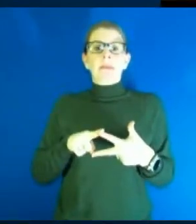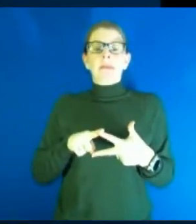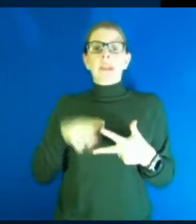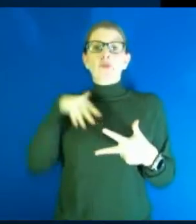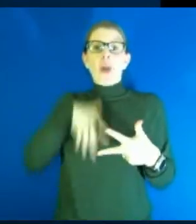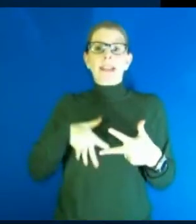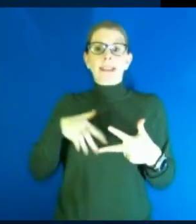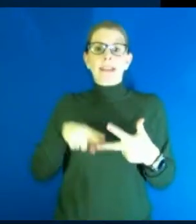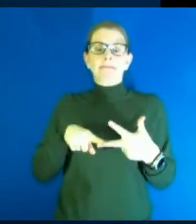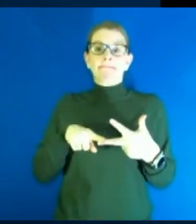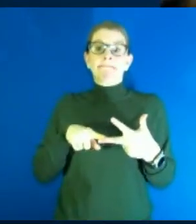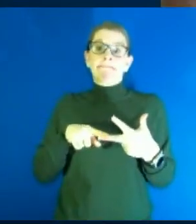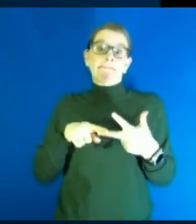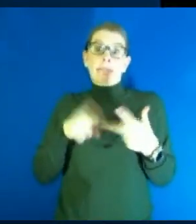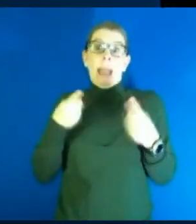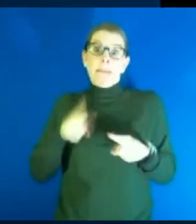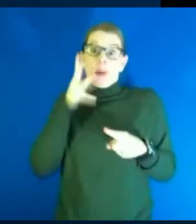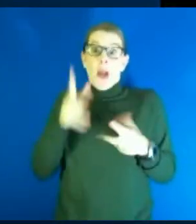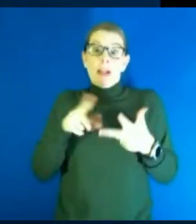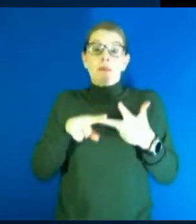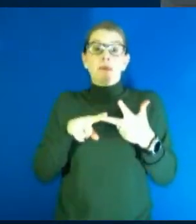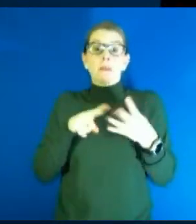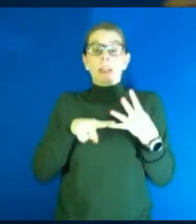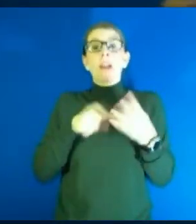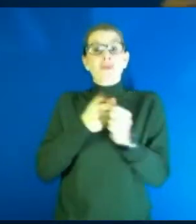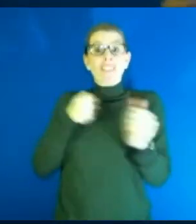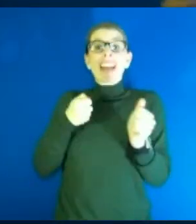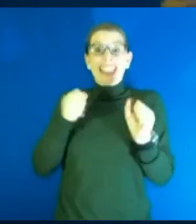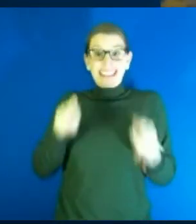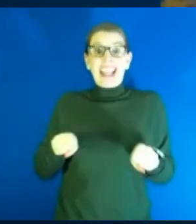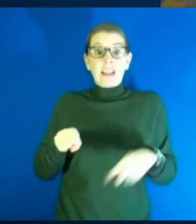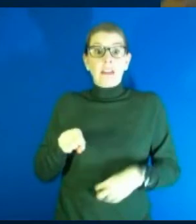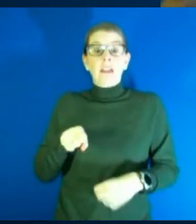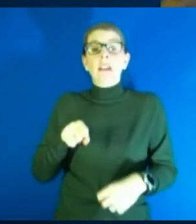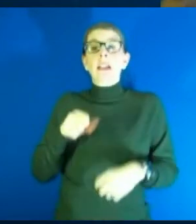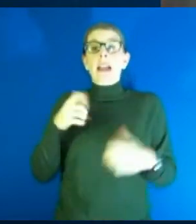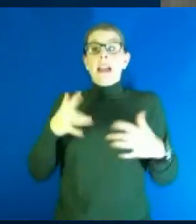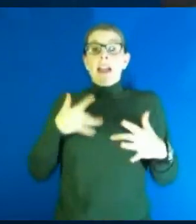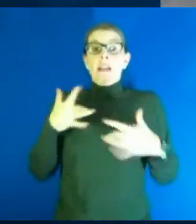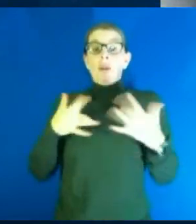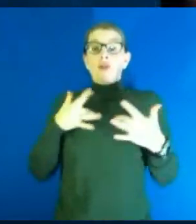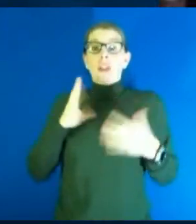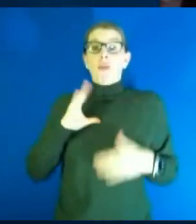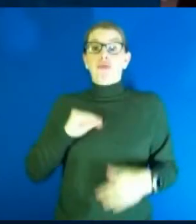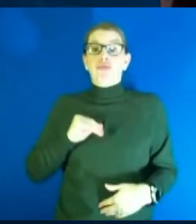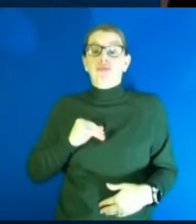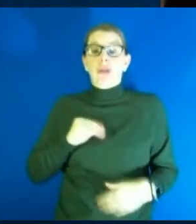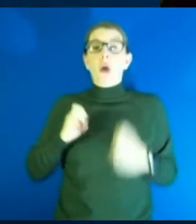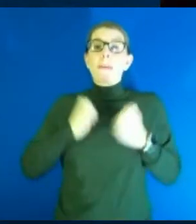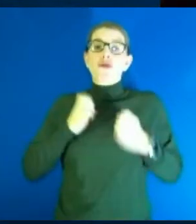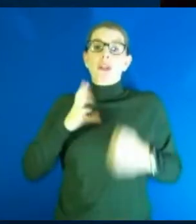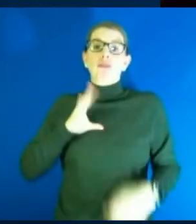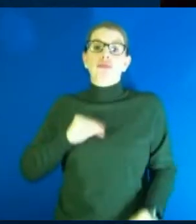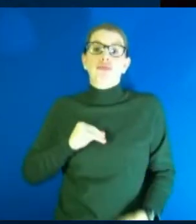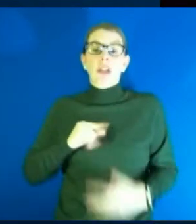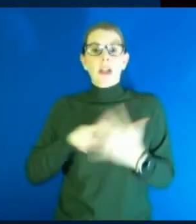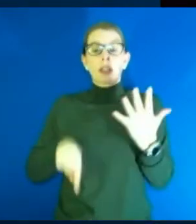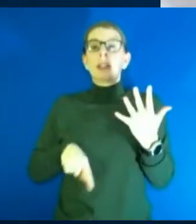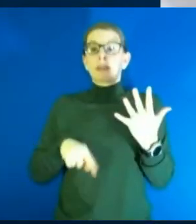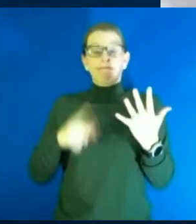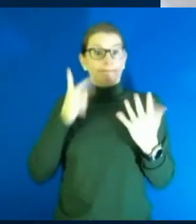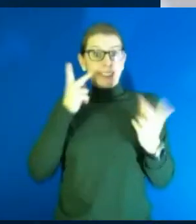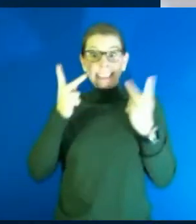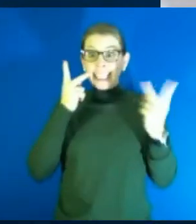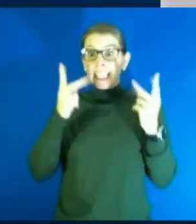depressing, inevitable, preventable, and emotionally depleting. And those are the things that we are seeing with